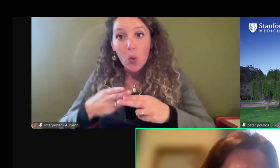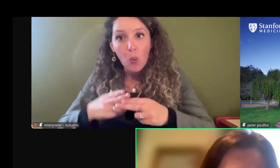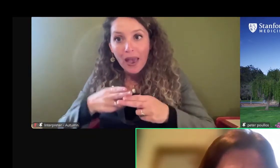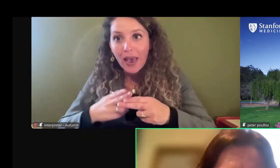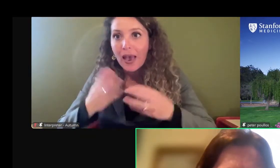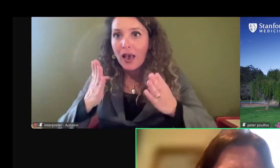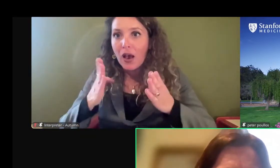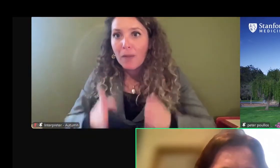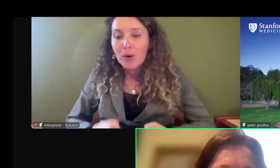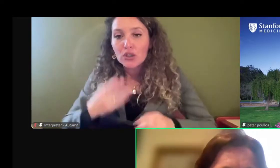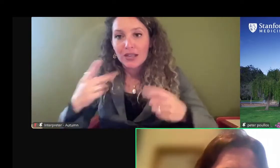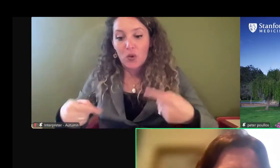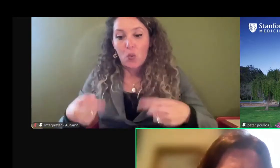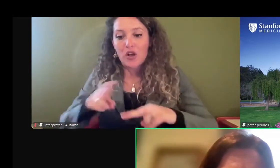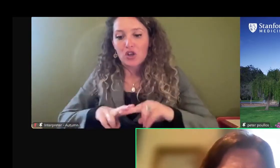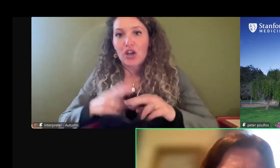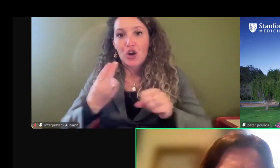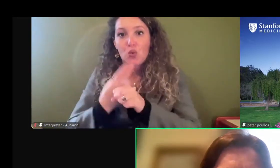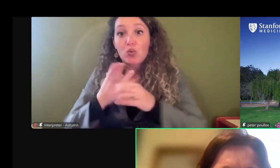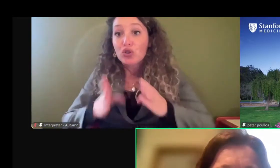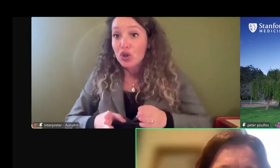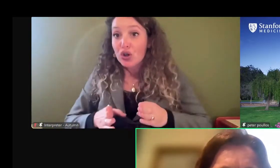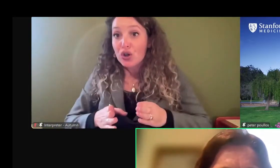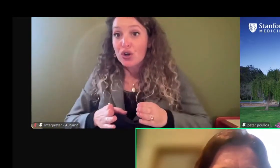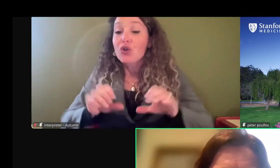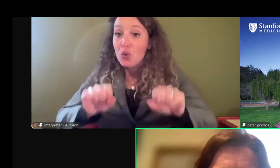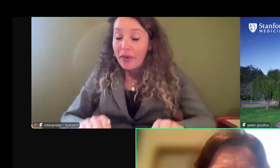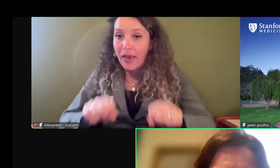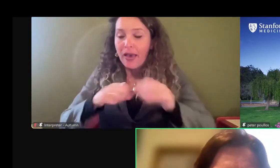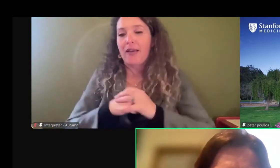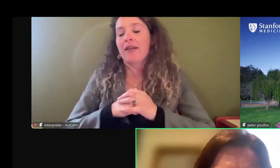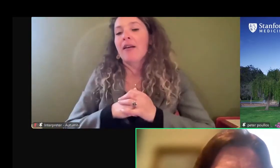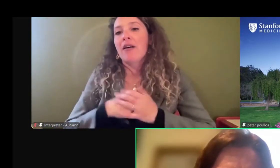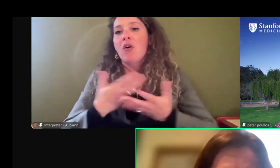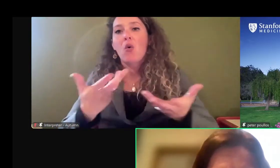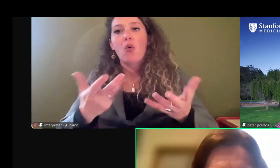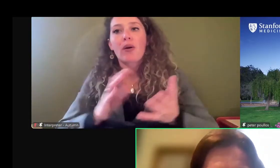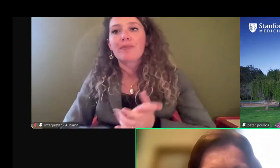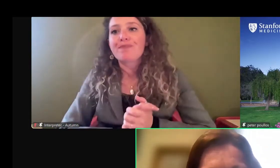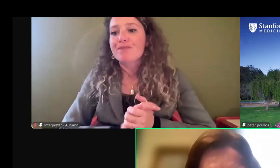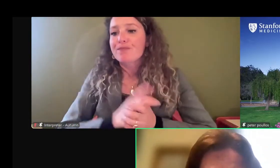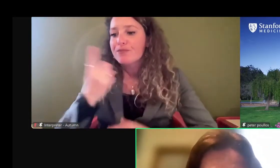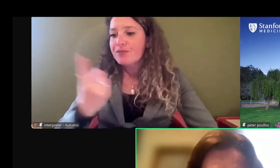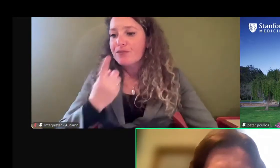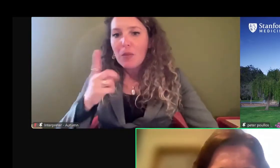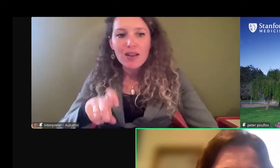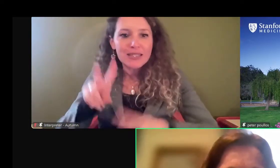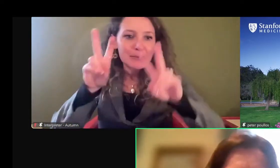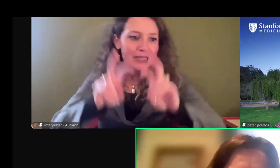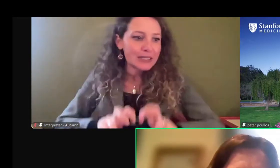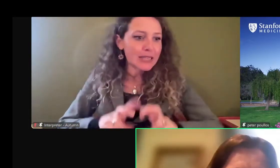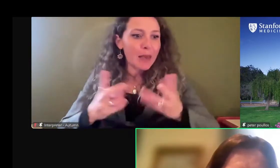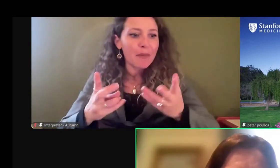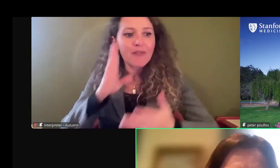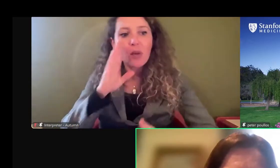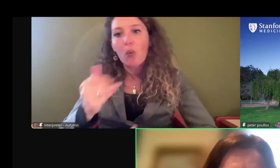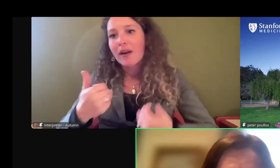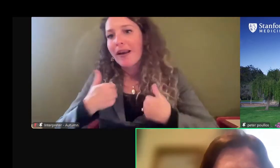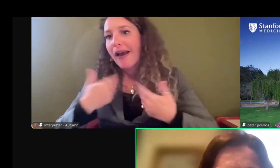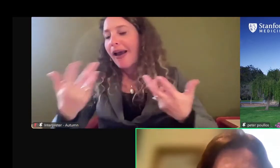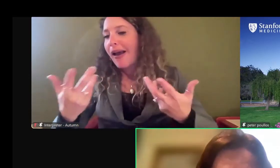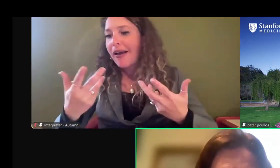person and they're a wheelchair user, that you can do that. Or if someone needs to be examined, that there would be